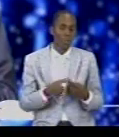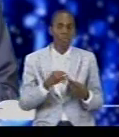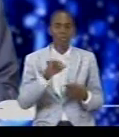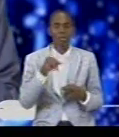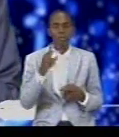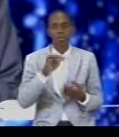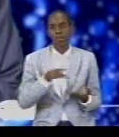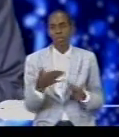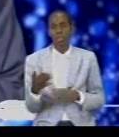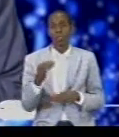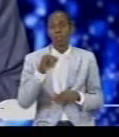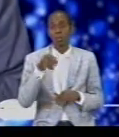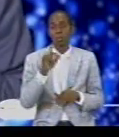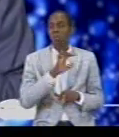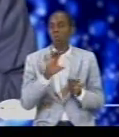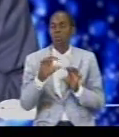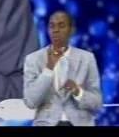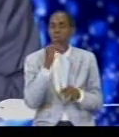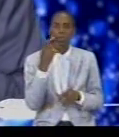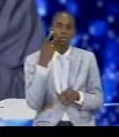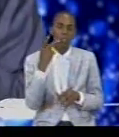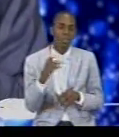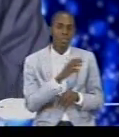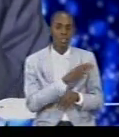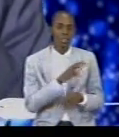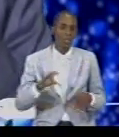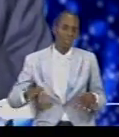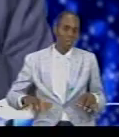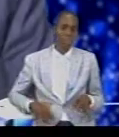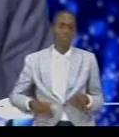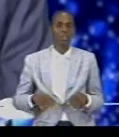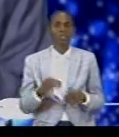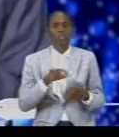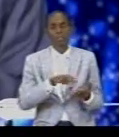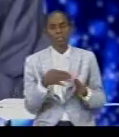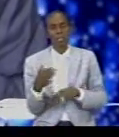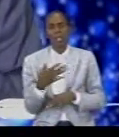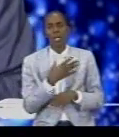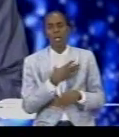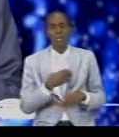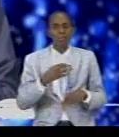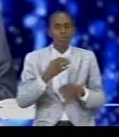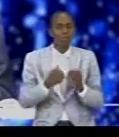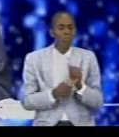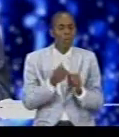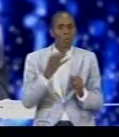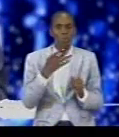preached about Christ's sacrifice had not happened at that time.